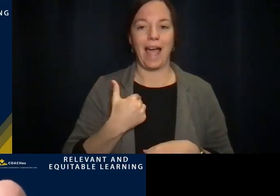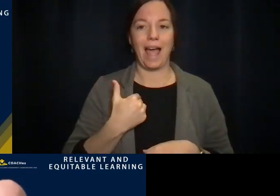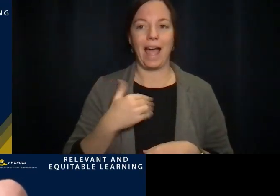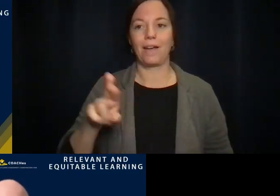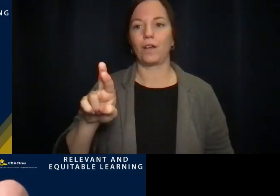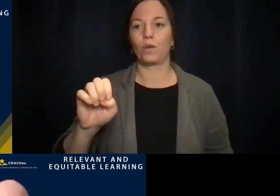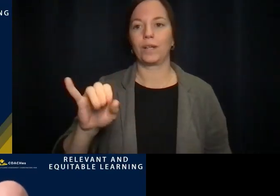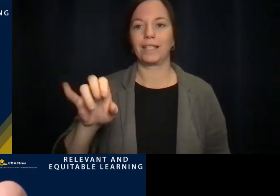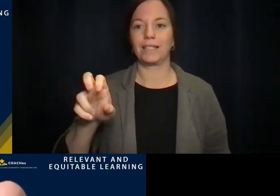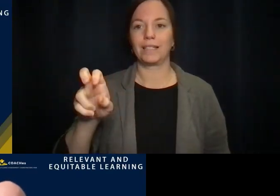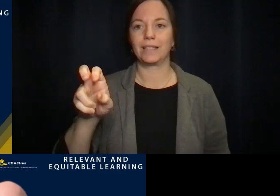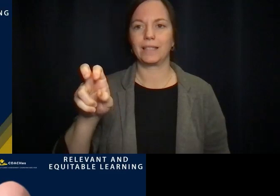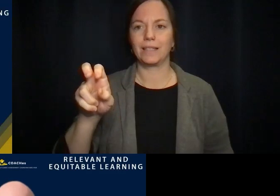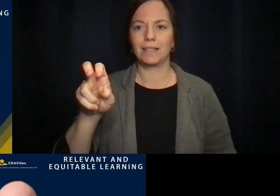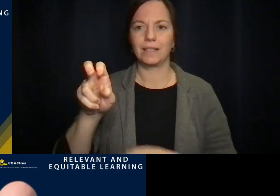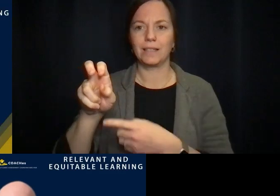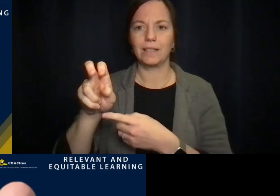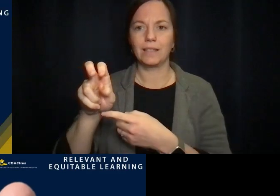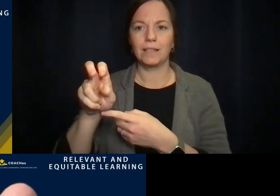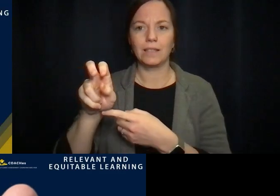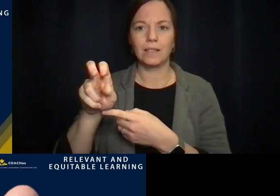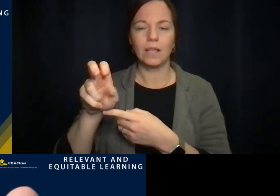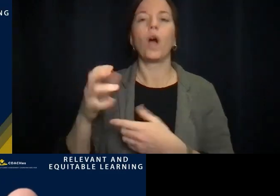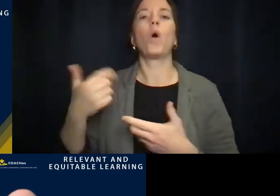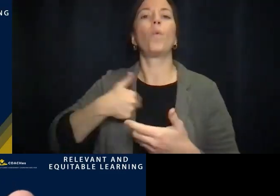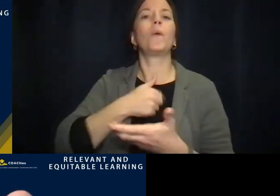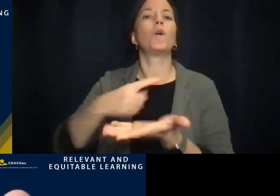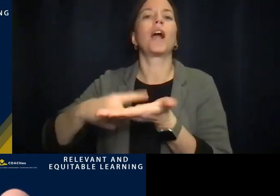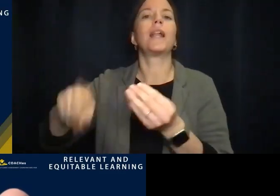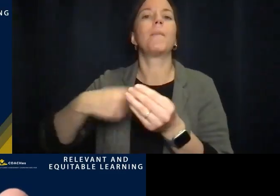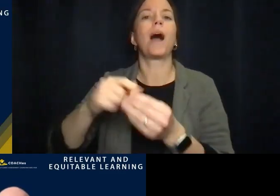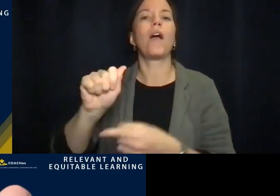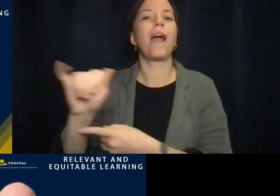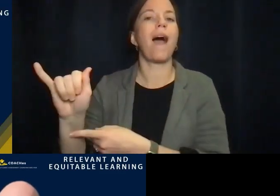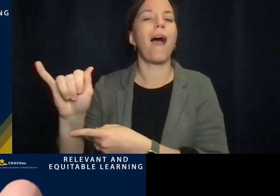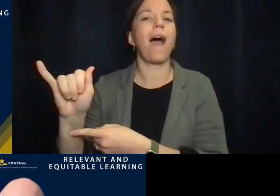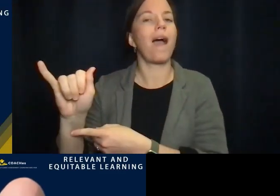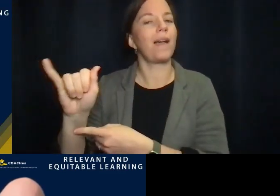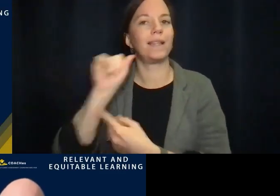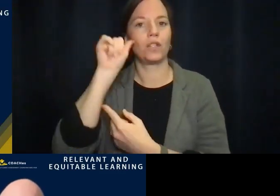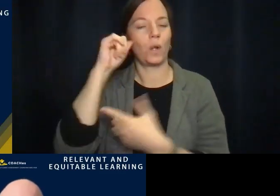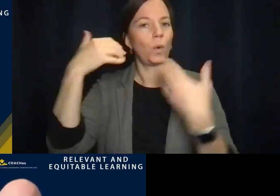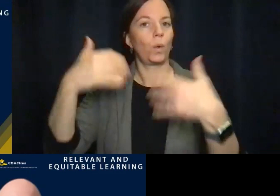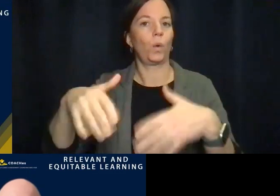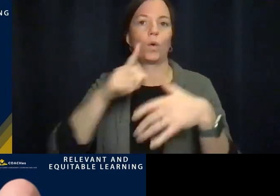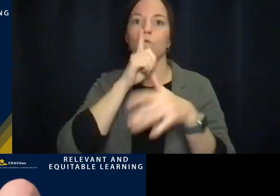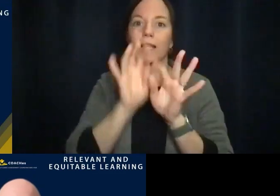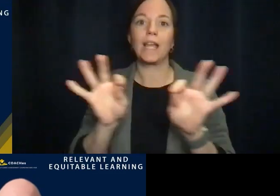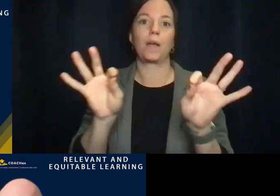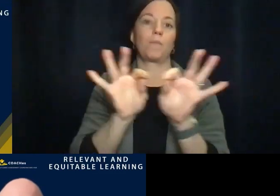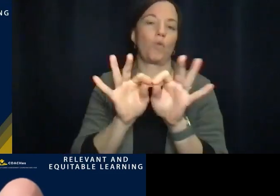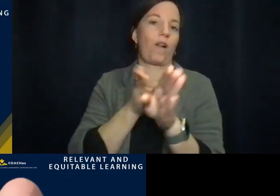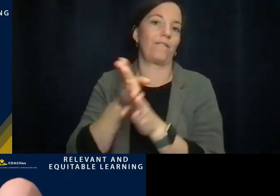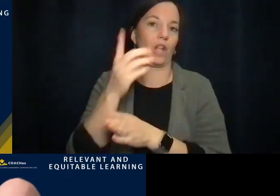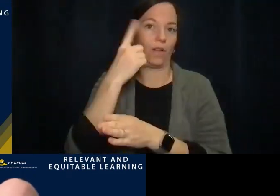talking about artificial intelligence yesterday. And I tell you, it's a very, very, very important field for us